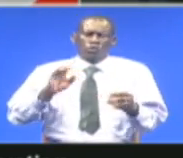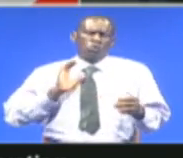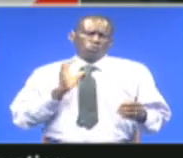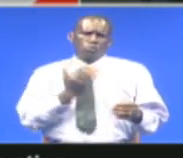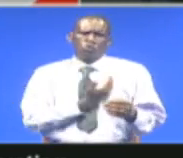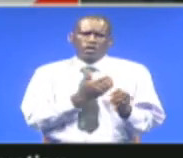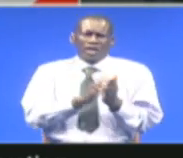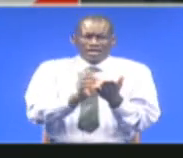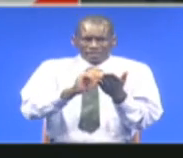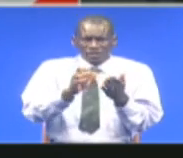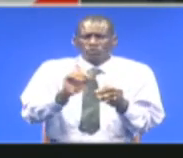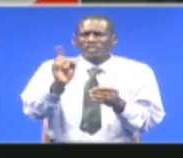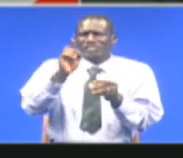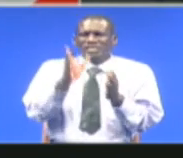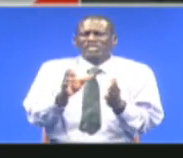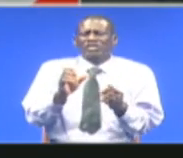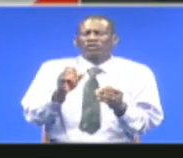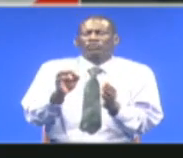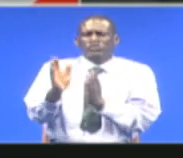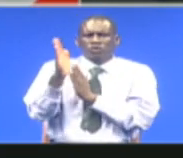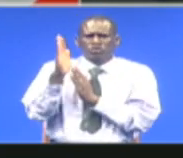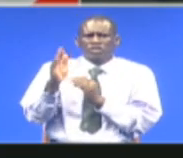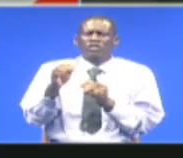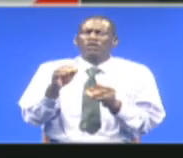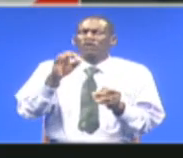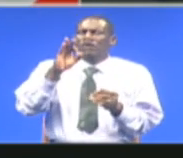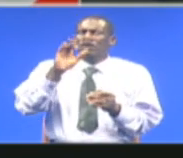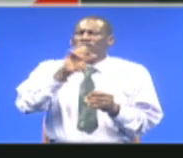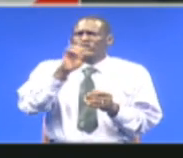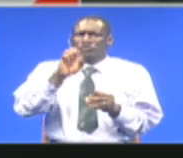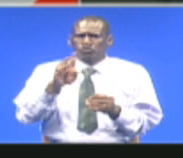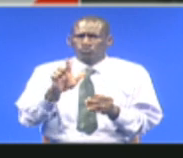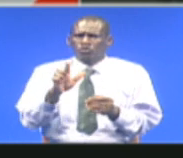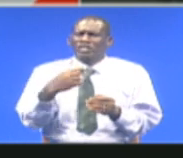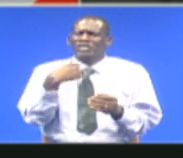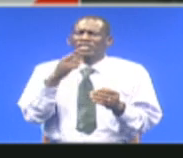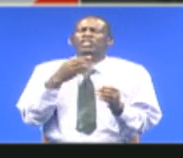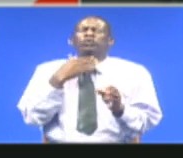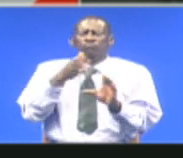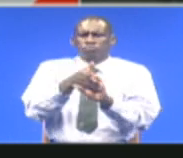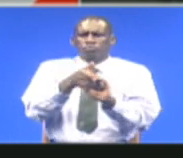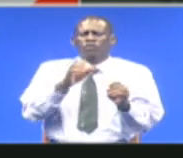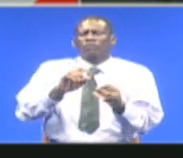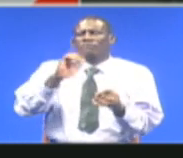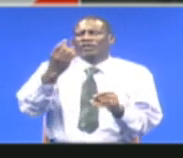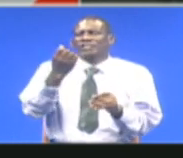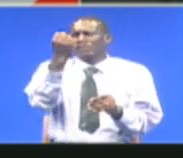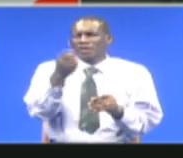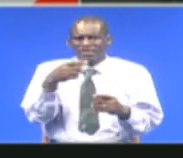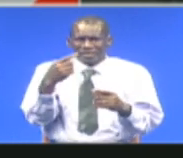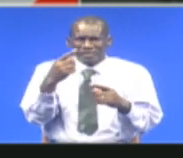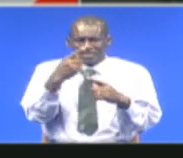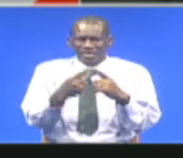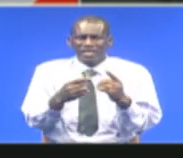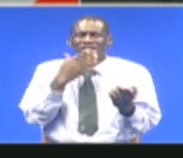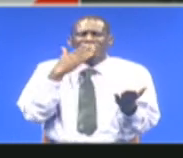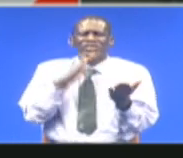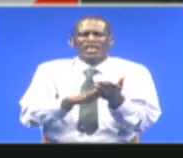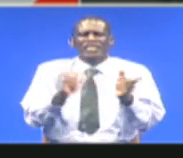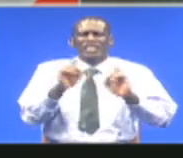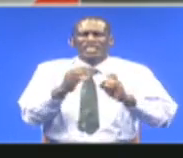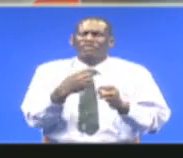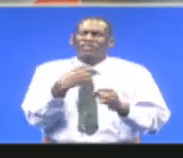Matiang'i and Principal Secretary Karanja Kibicho. Fazul says he wishes to vacate office effective May 1st this year. The letter did not reveal